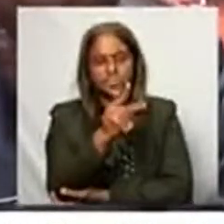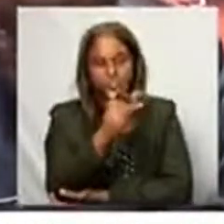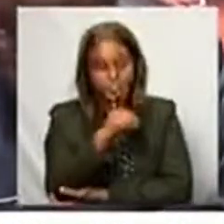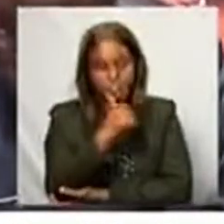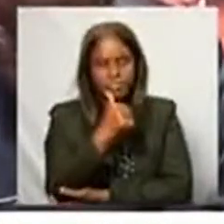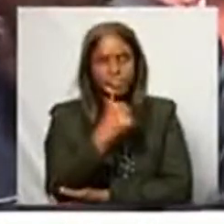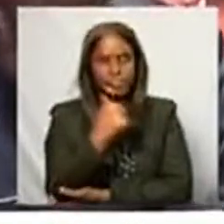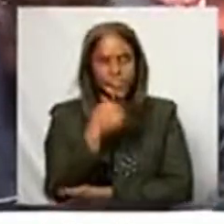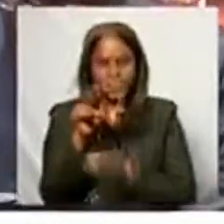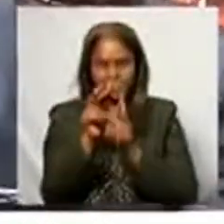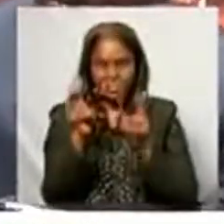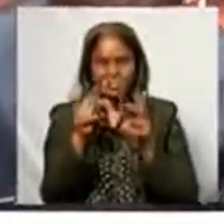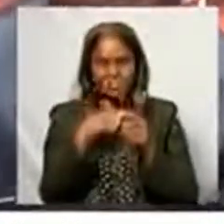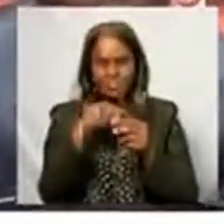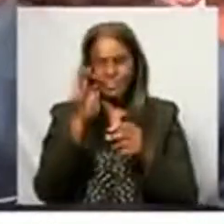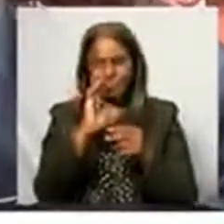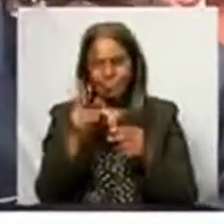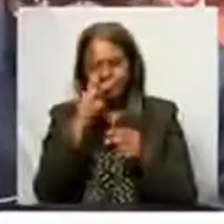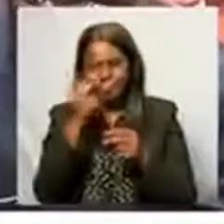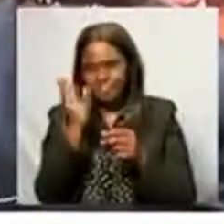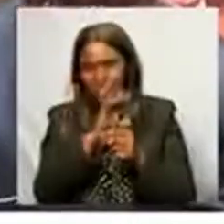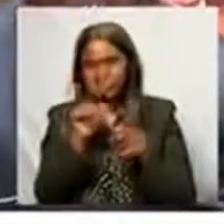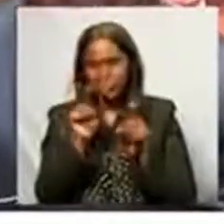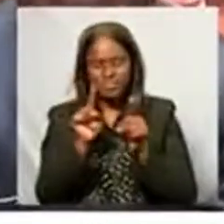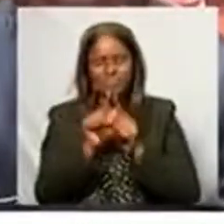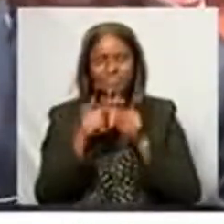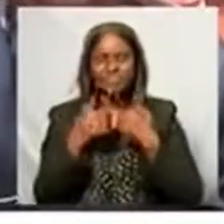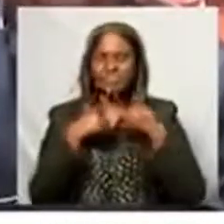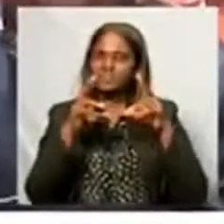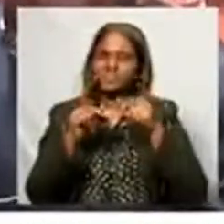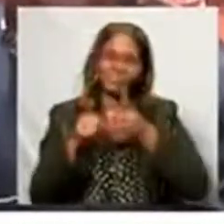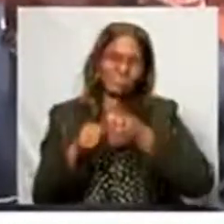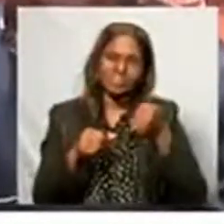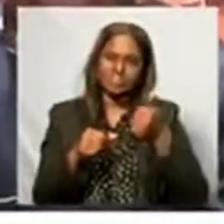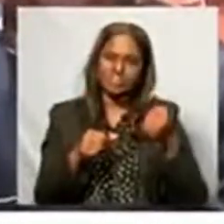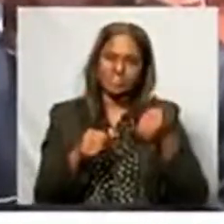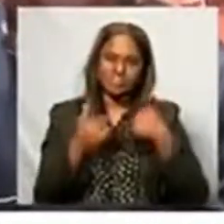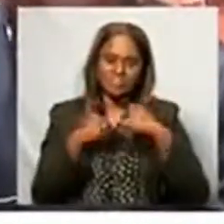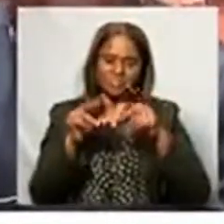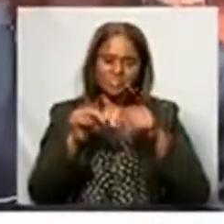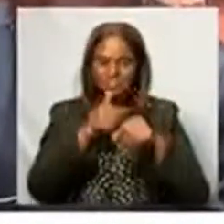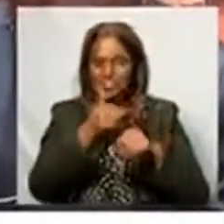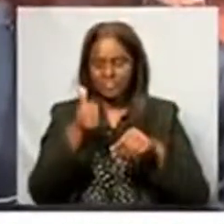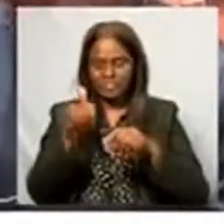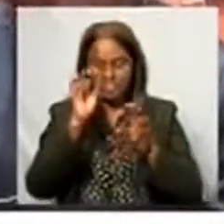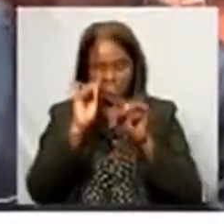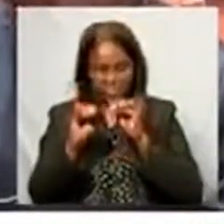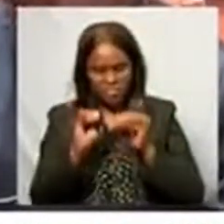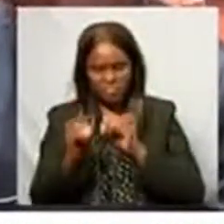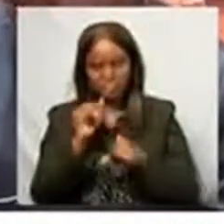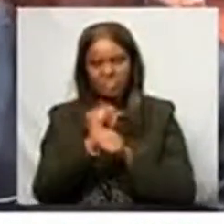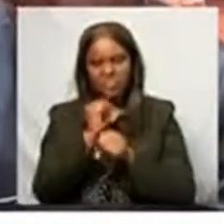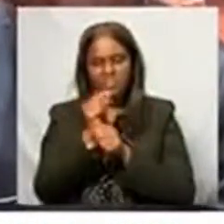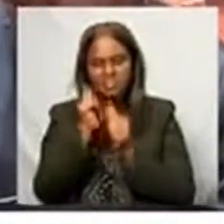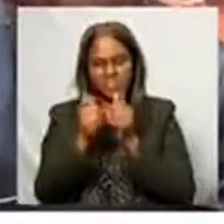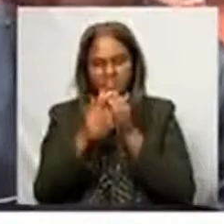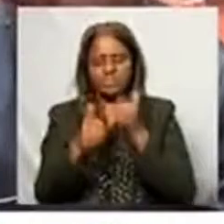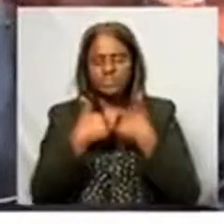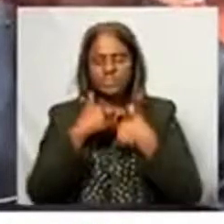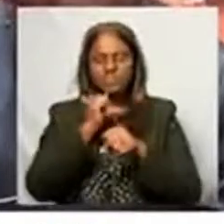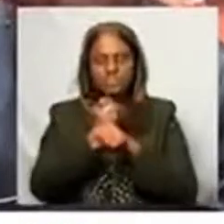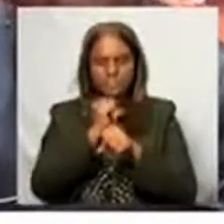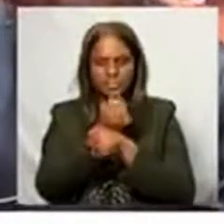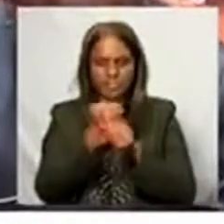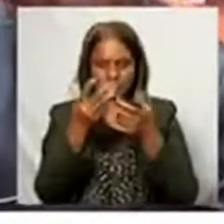I never saw, and there's no any rehabilitation works that have been executed on